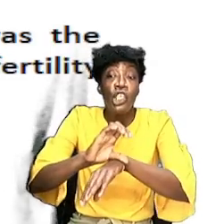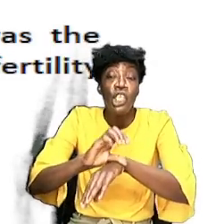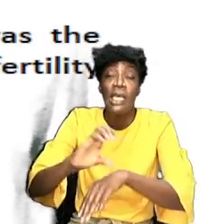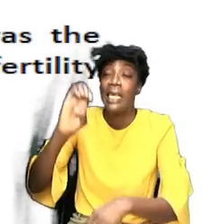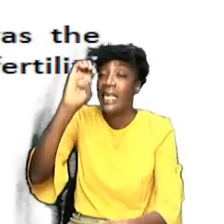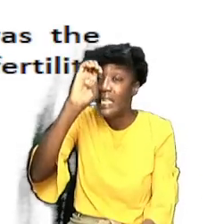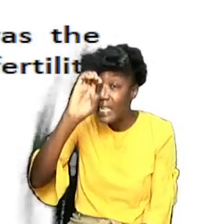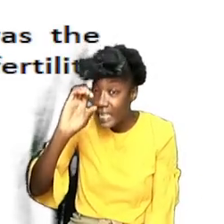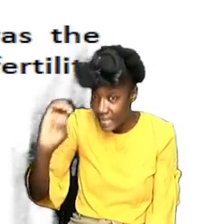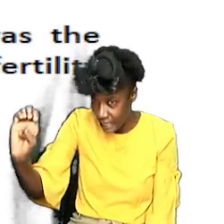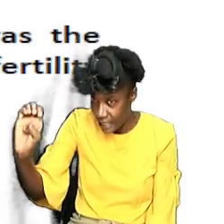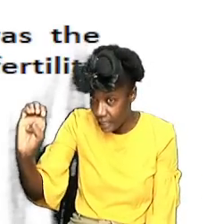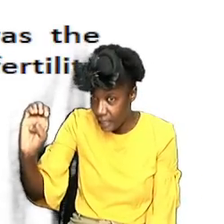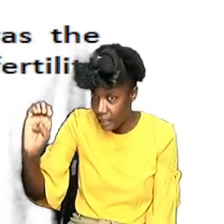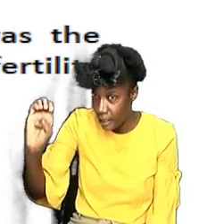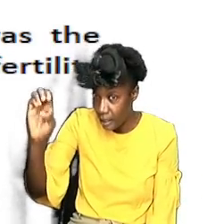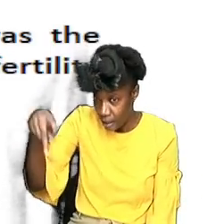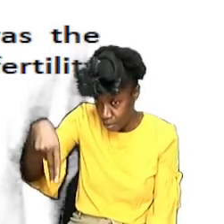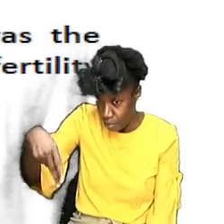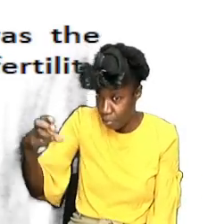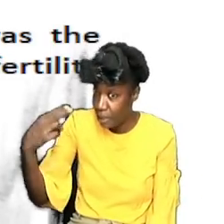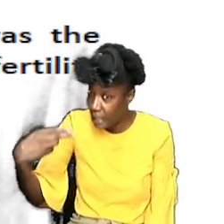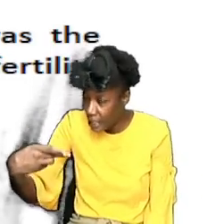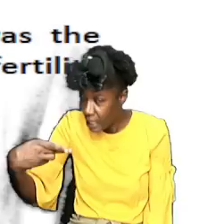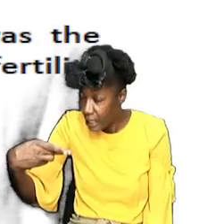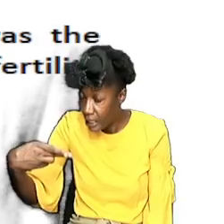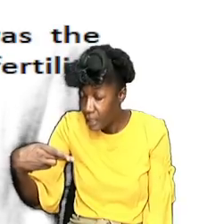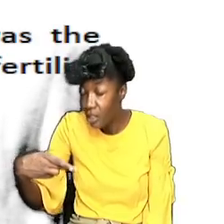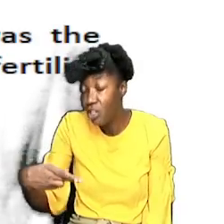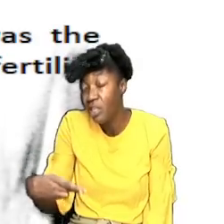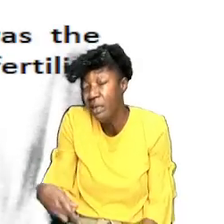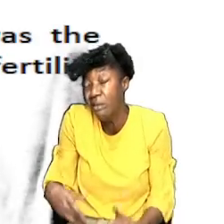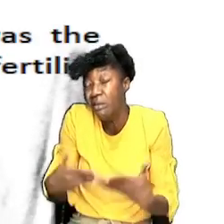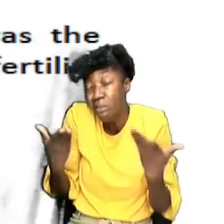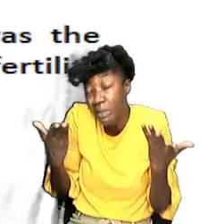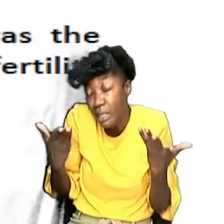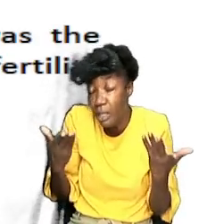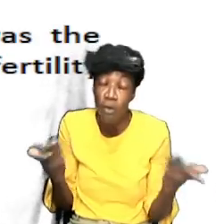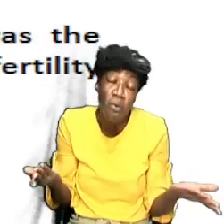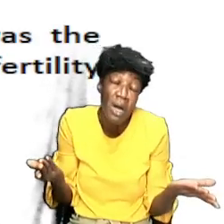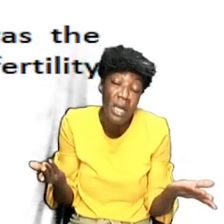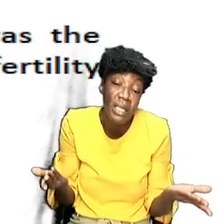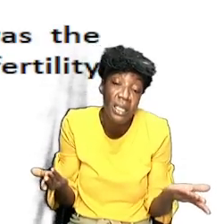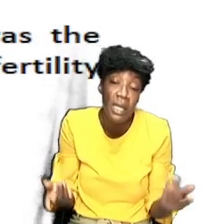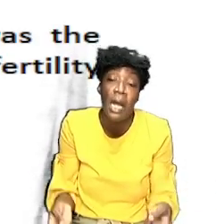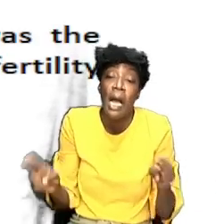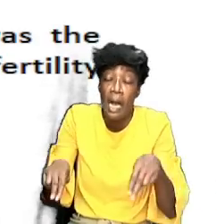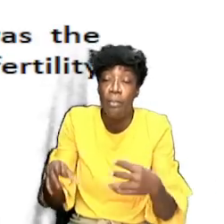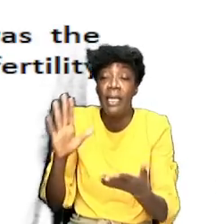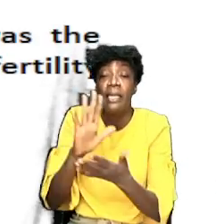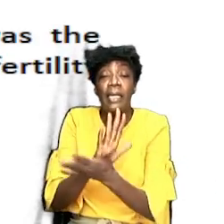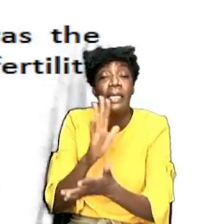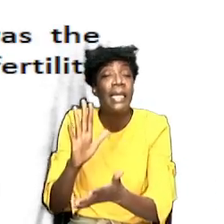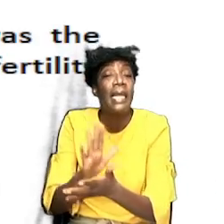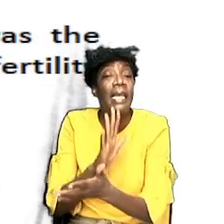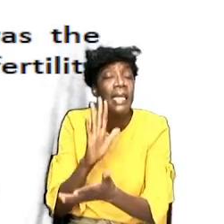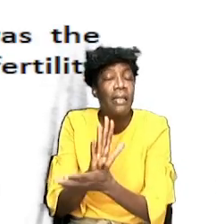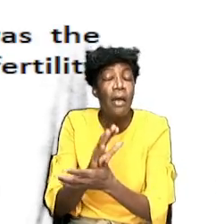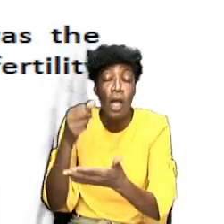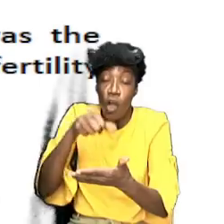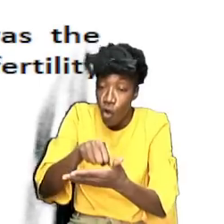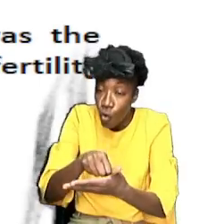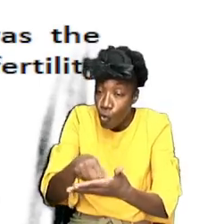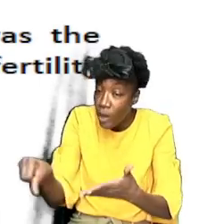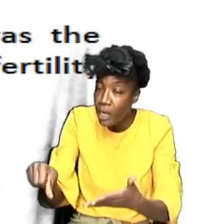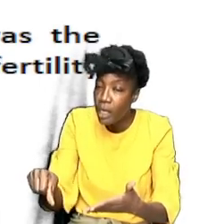blank. And it is suggested that what normally would take place is that the letter, amen, would have been written